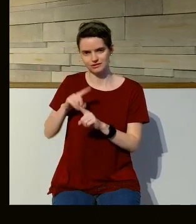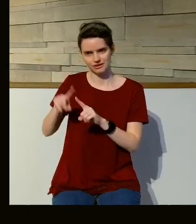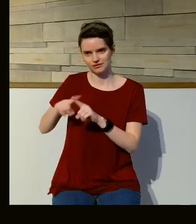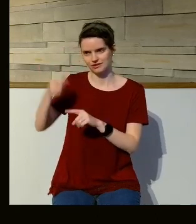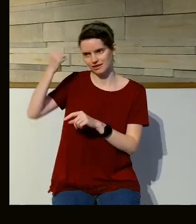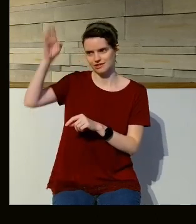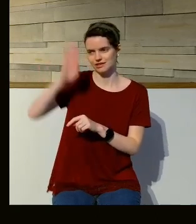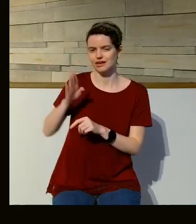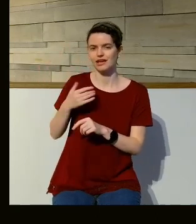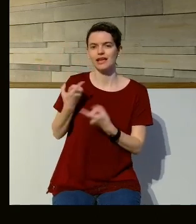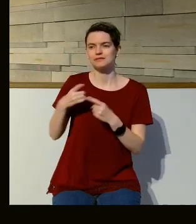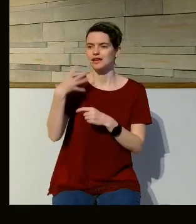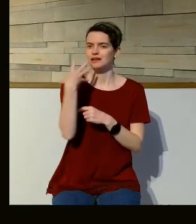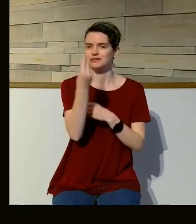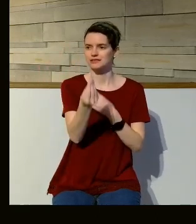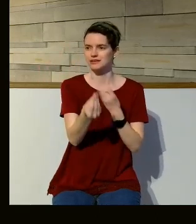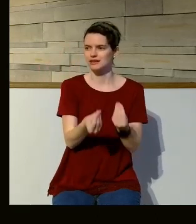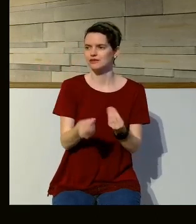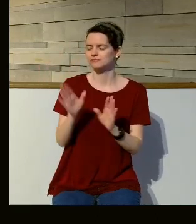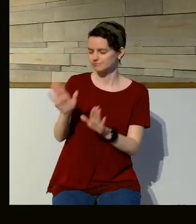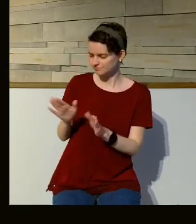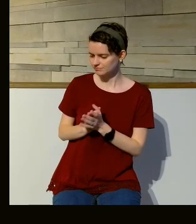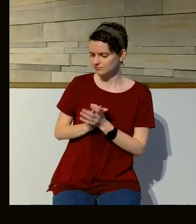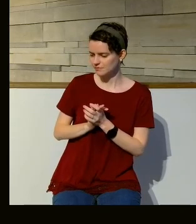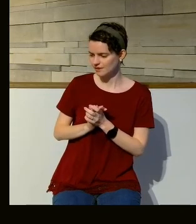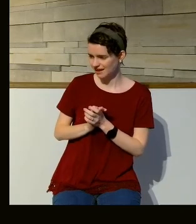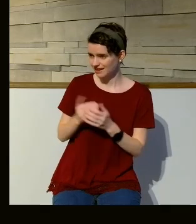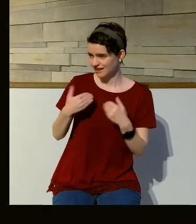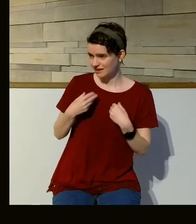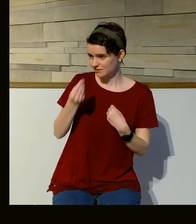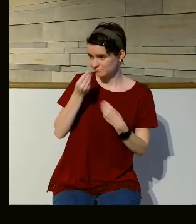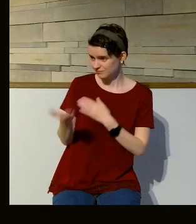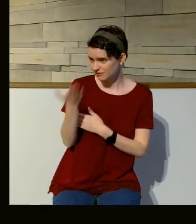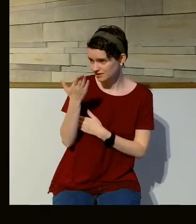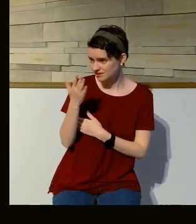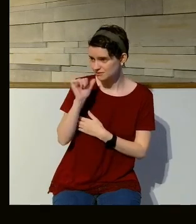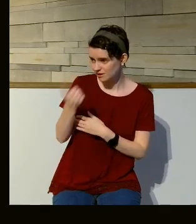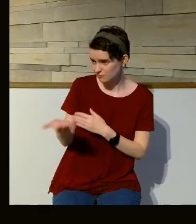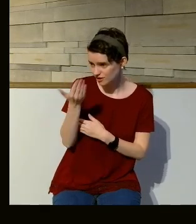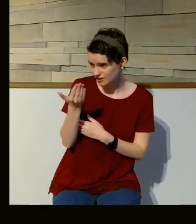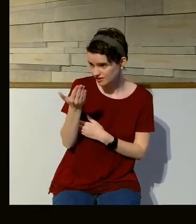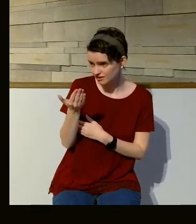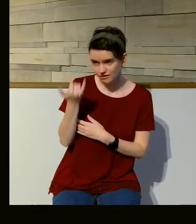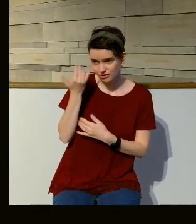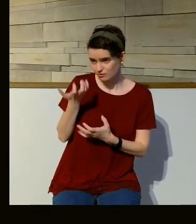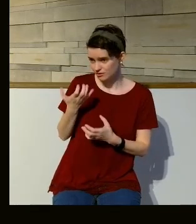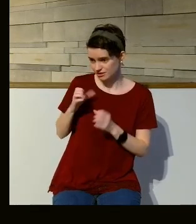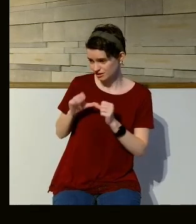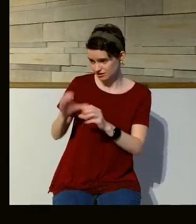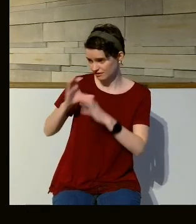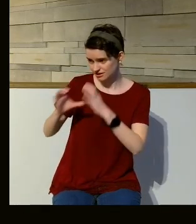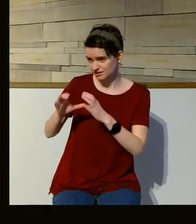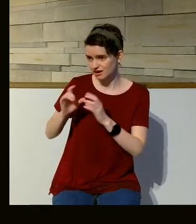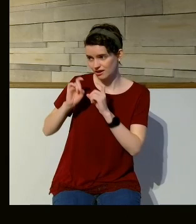And as I'm leaving, because it was getting late, I said, look, I'm going to have breakfast with the pastor tomorrow. If you'd like, we can continue the conversation,